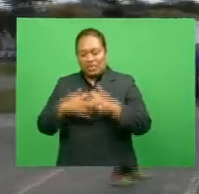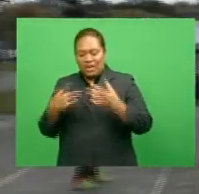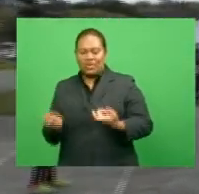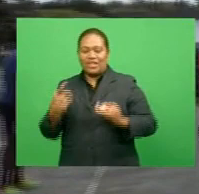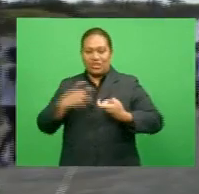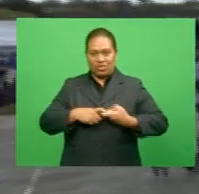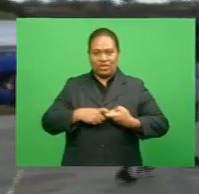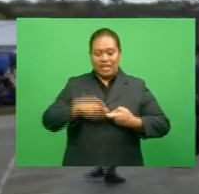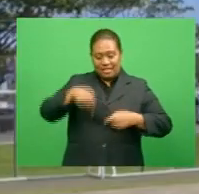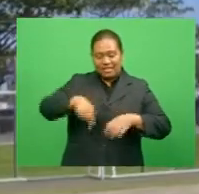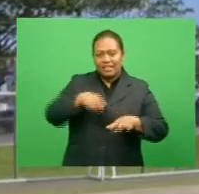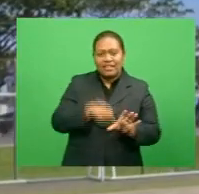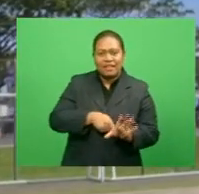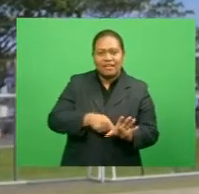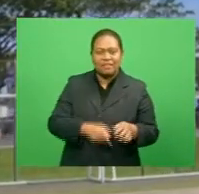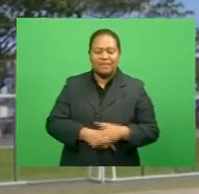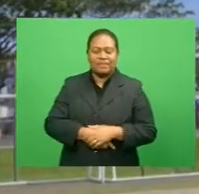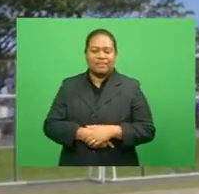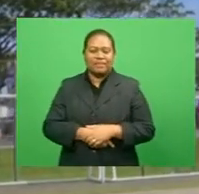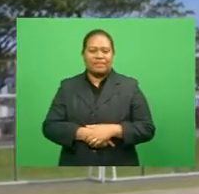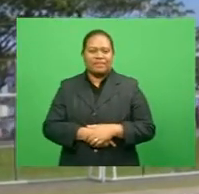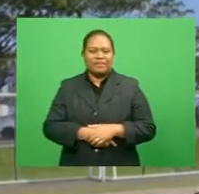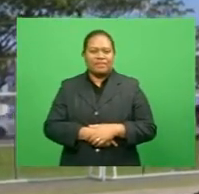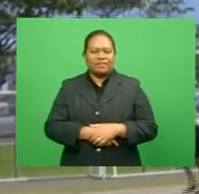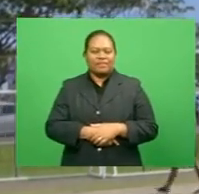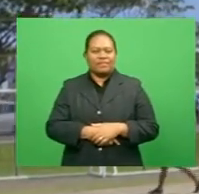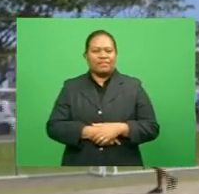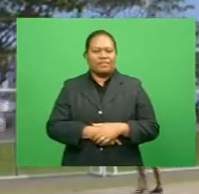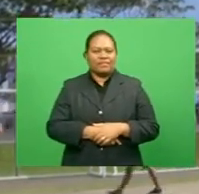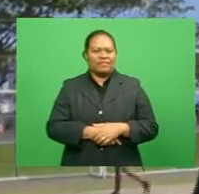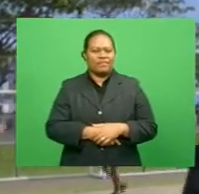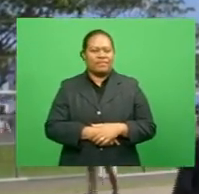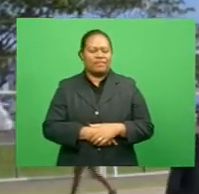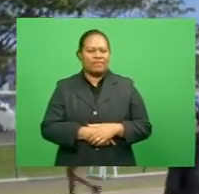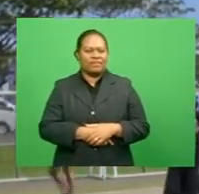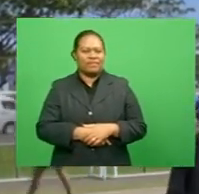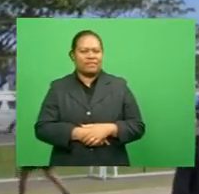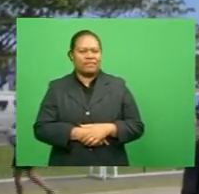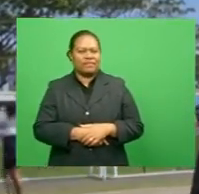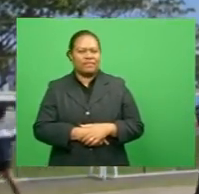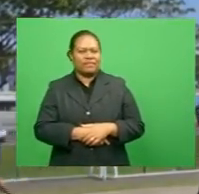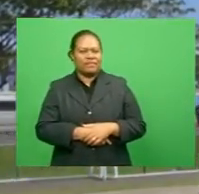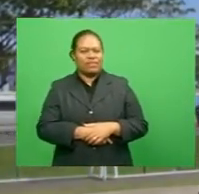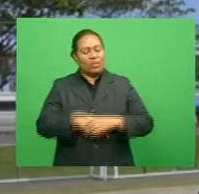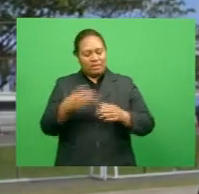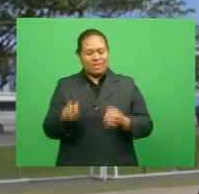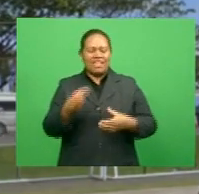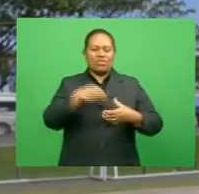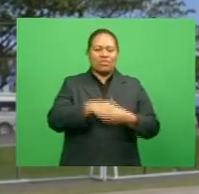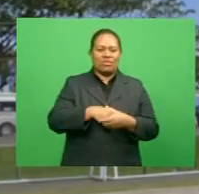but this year we're going to join Fiji Volleyball and be part of their